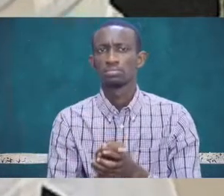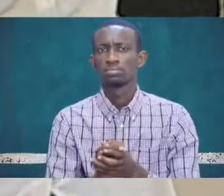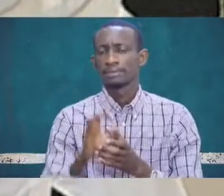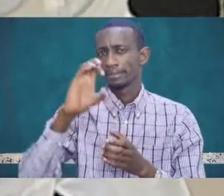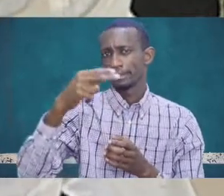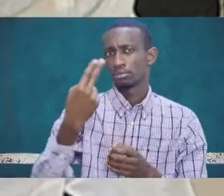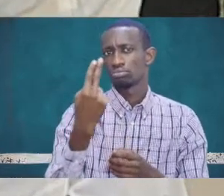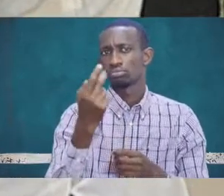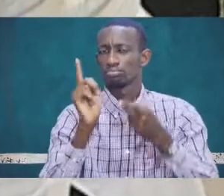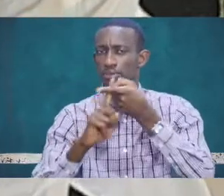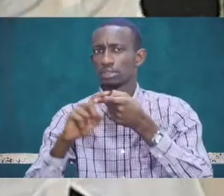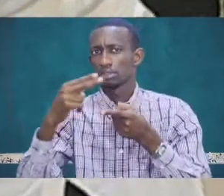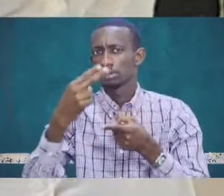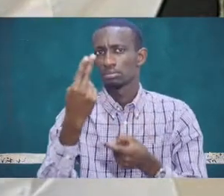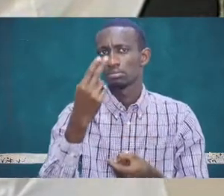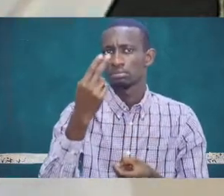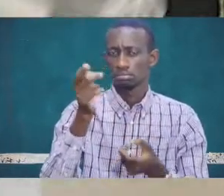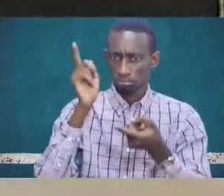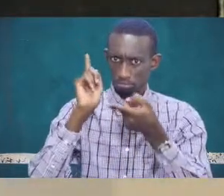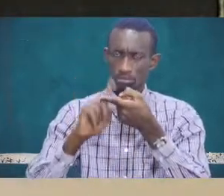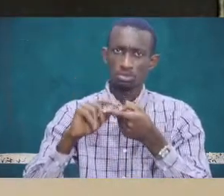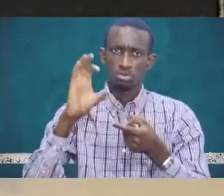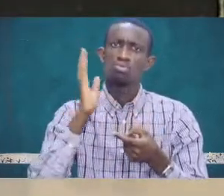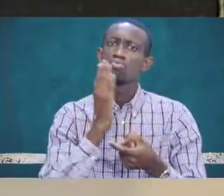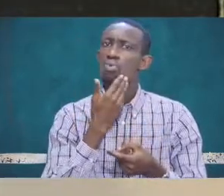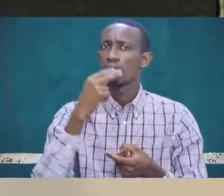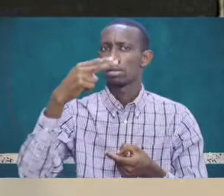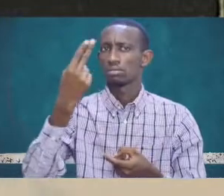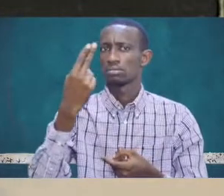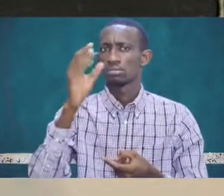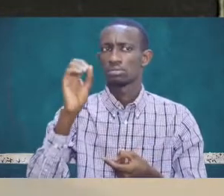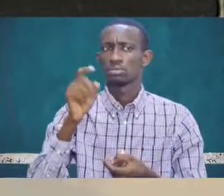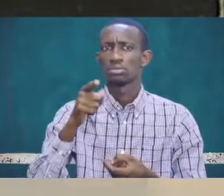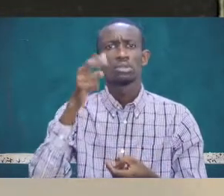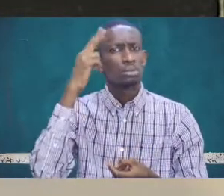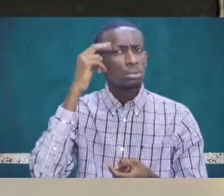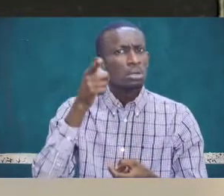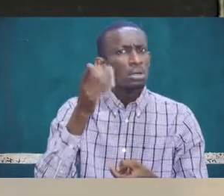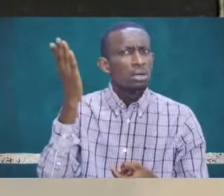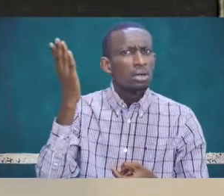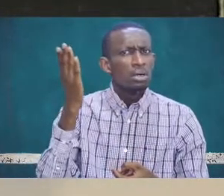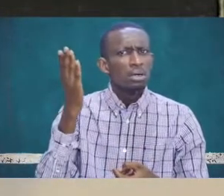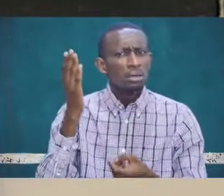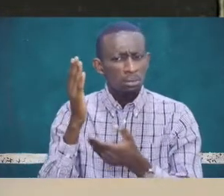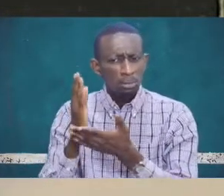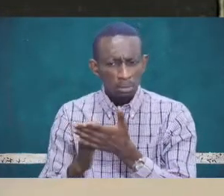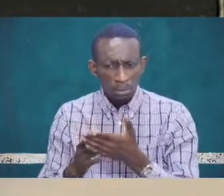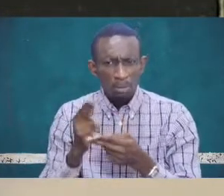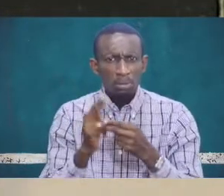CH2 plus water. Do you remember the type of this type of reaction, the name of this